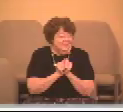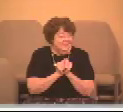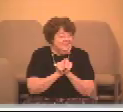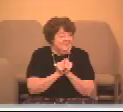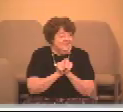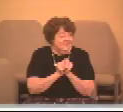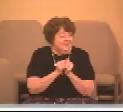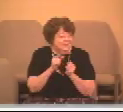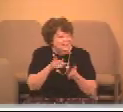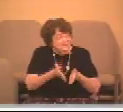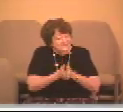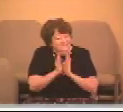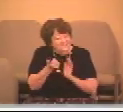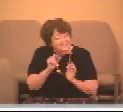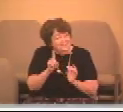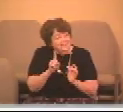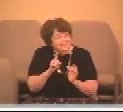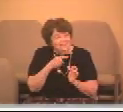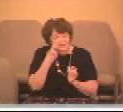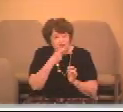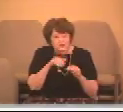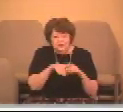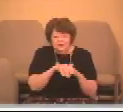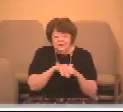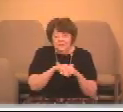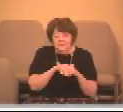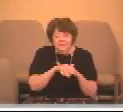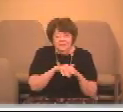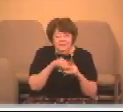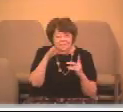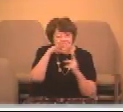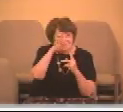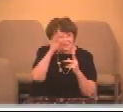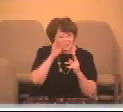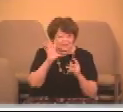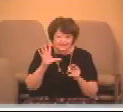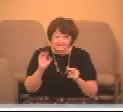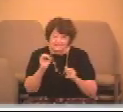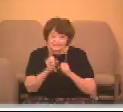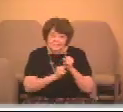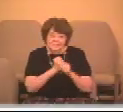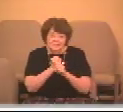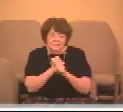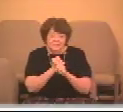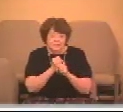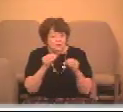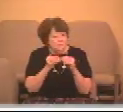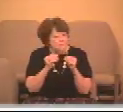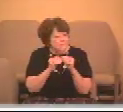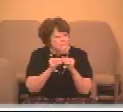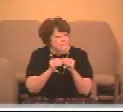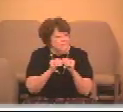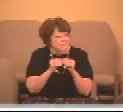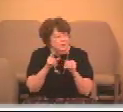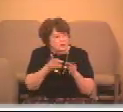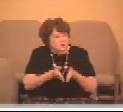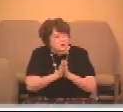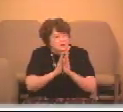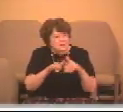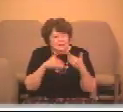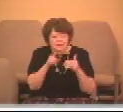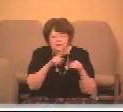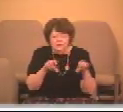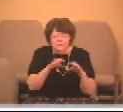you ask anybody that have been married, especially the ones 50 years and plus, when you ask them, how did you do that?